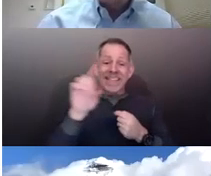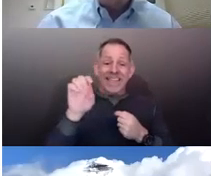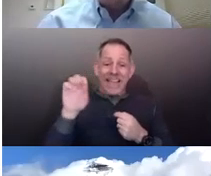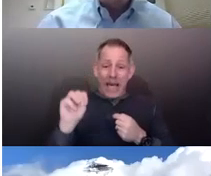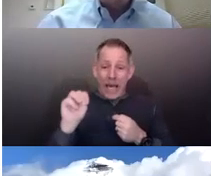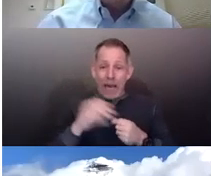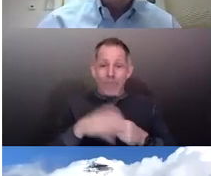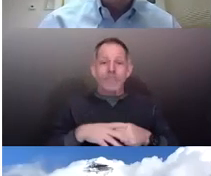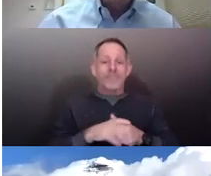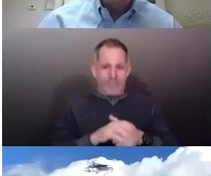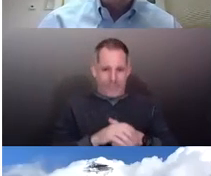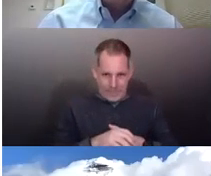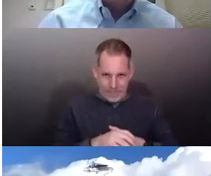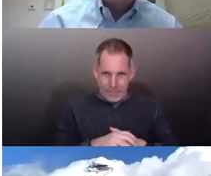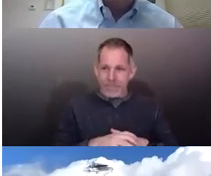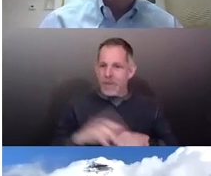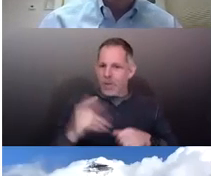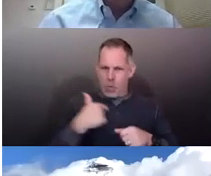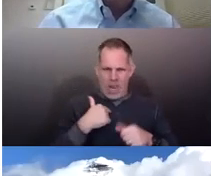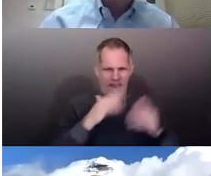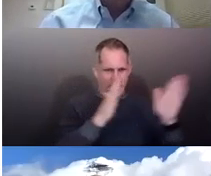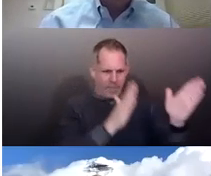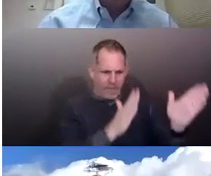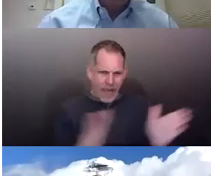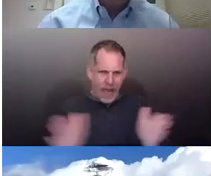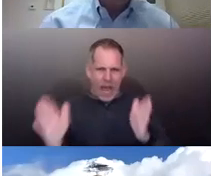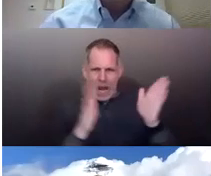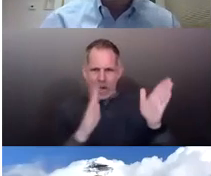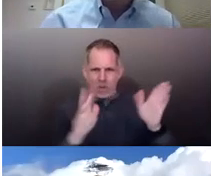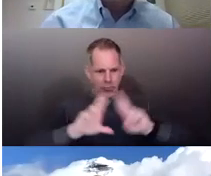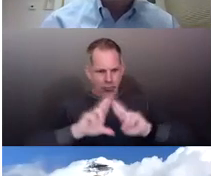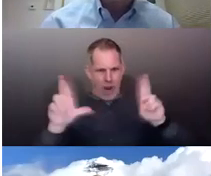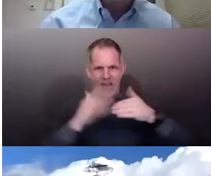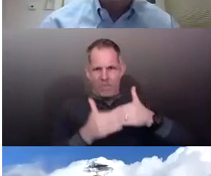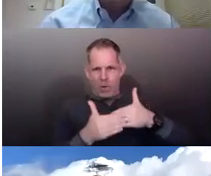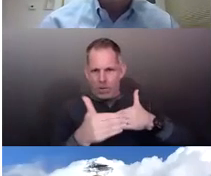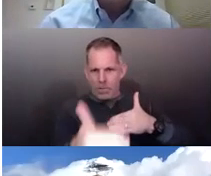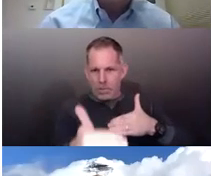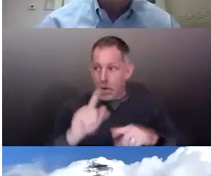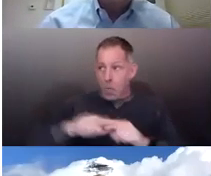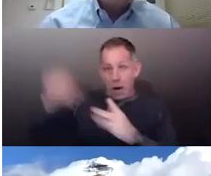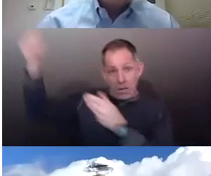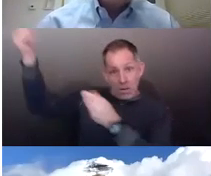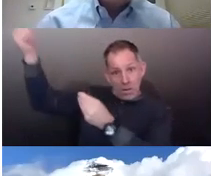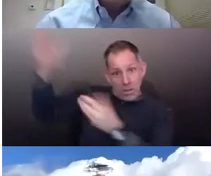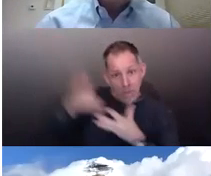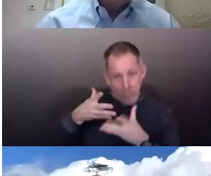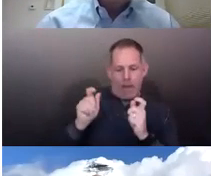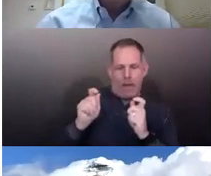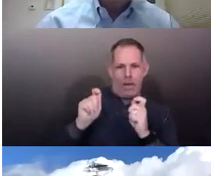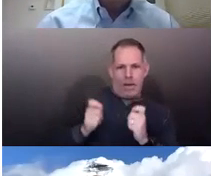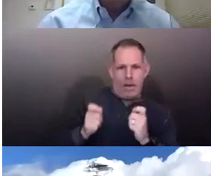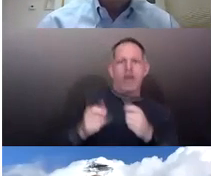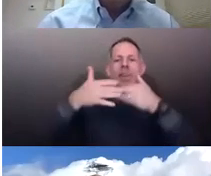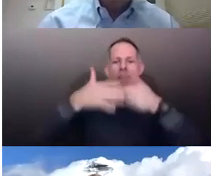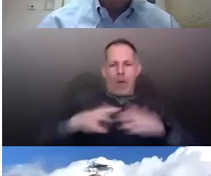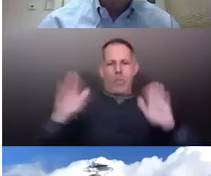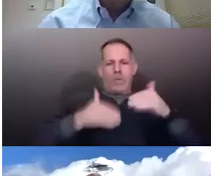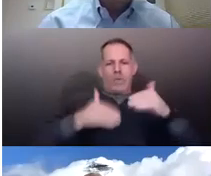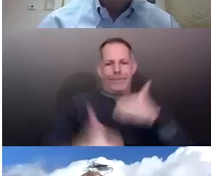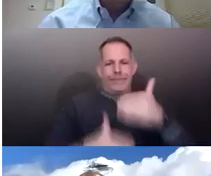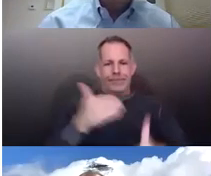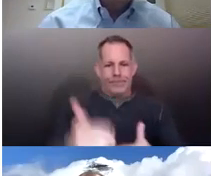a working plan as we get more information and time moves ahead. But some key assumptions that I think we can all count on are